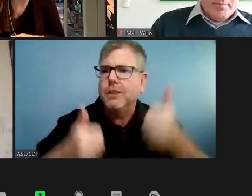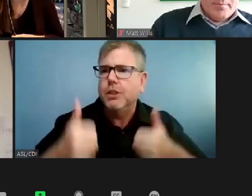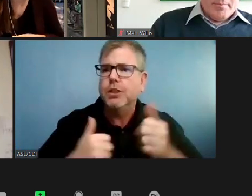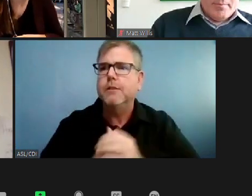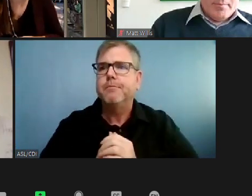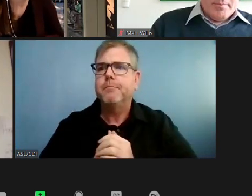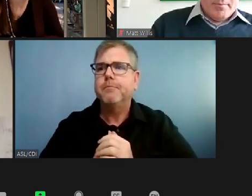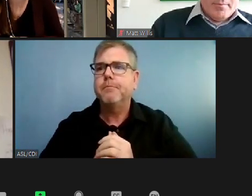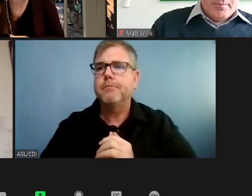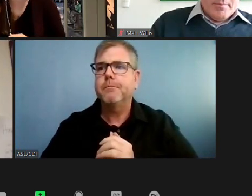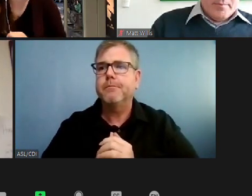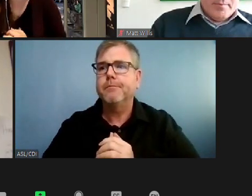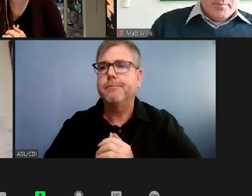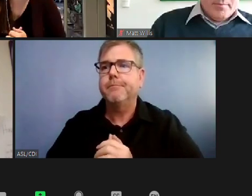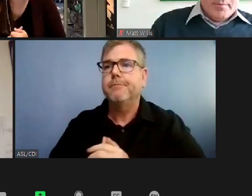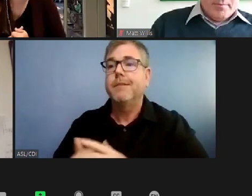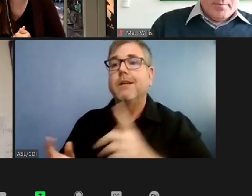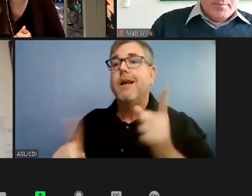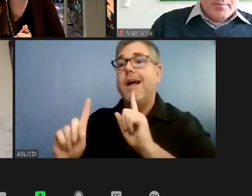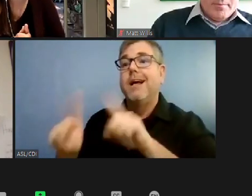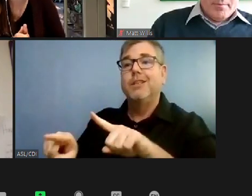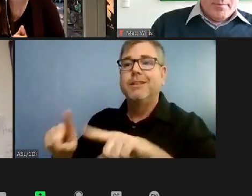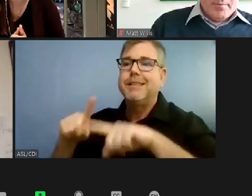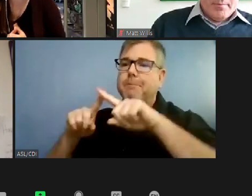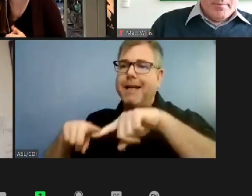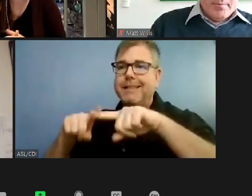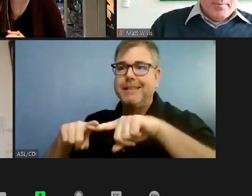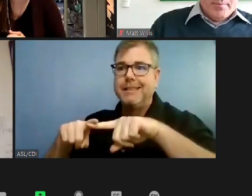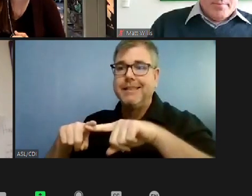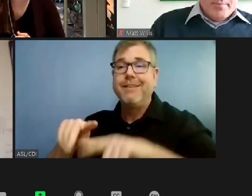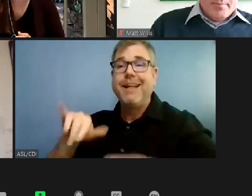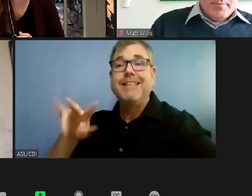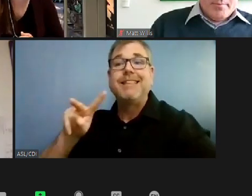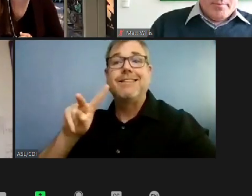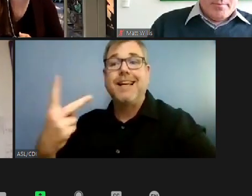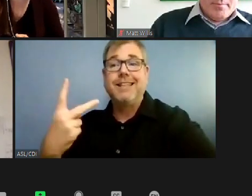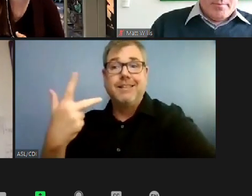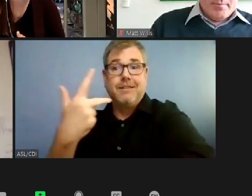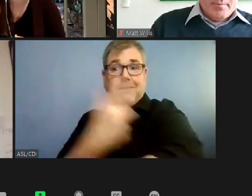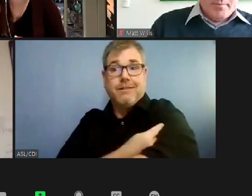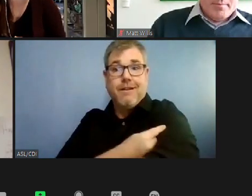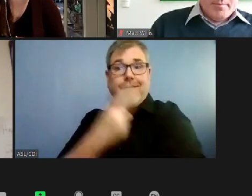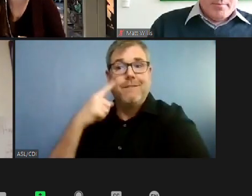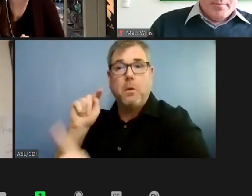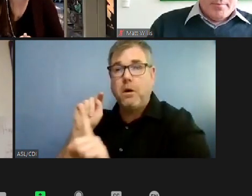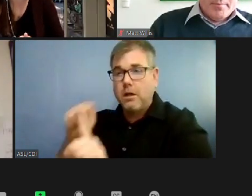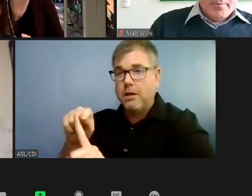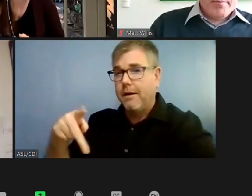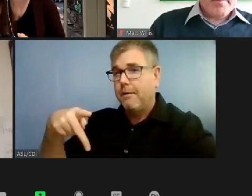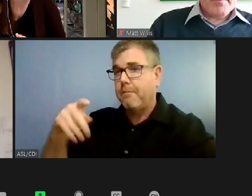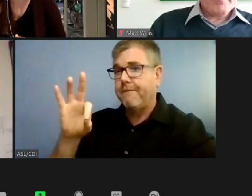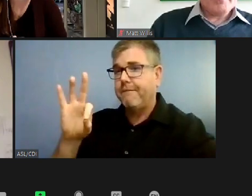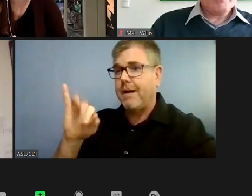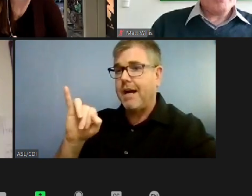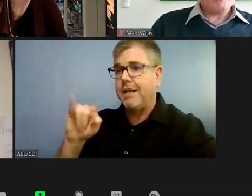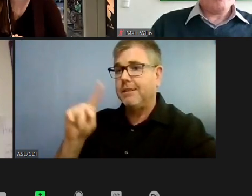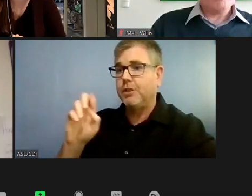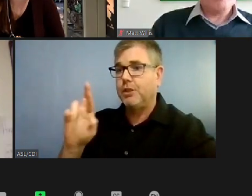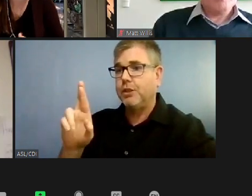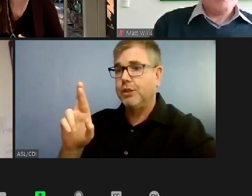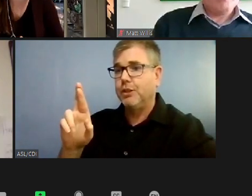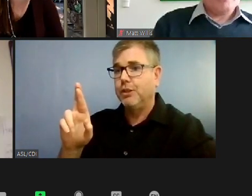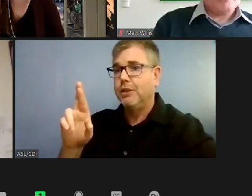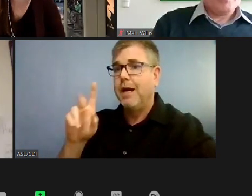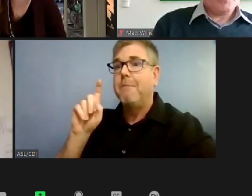the first dose. The Moderna is 28 days. So depending on which one it is, you're going to get at least